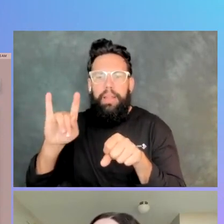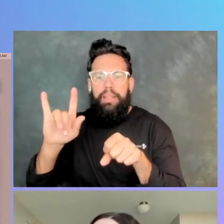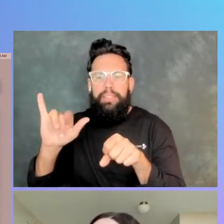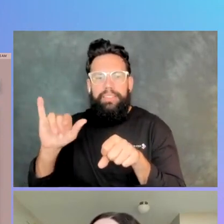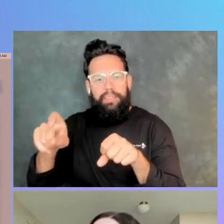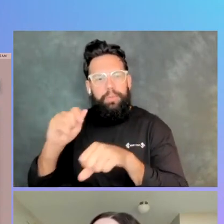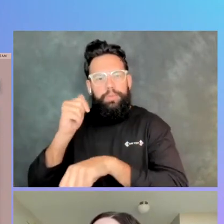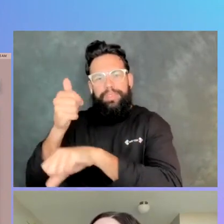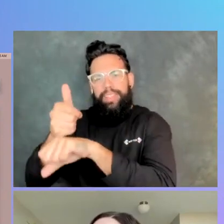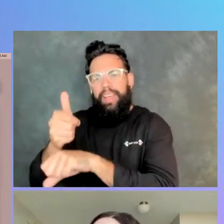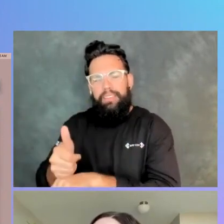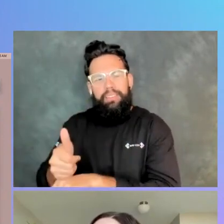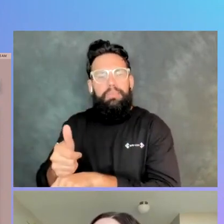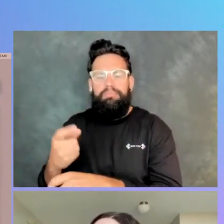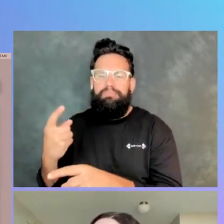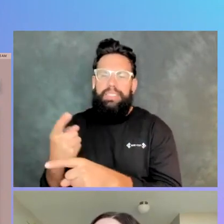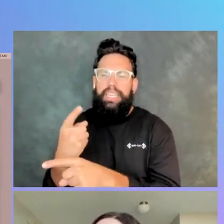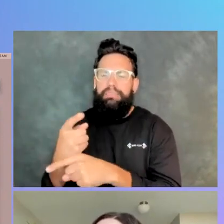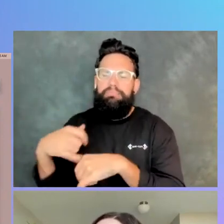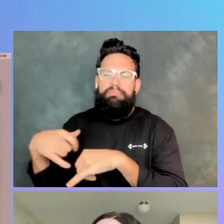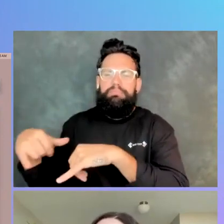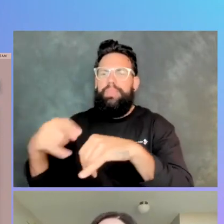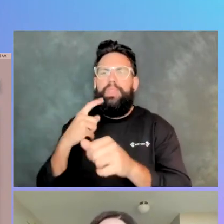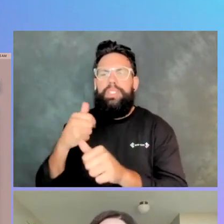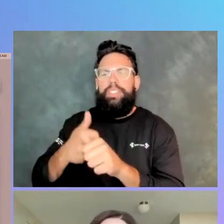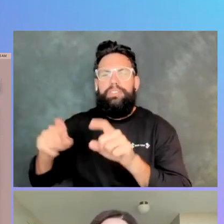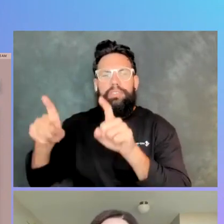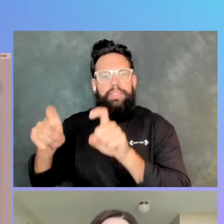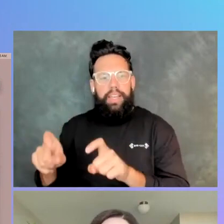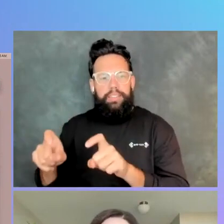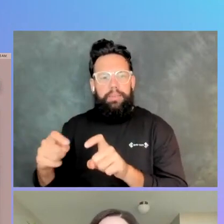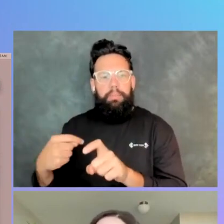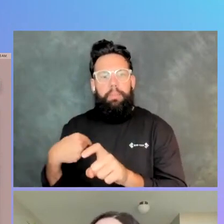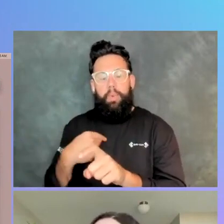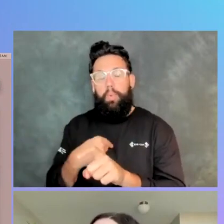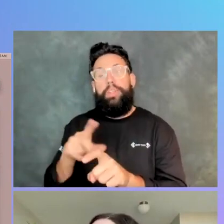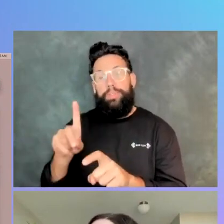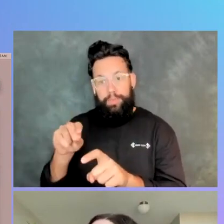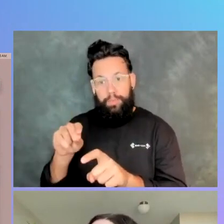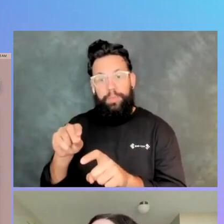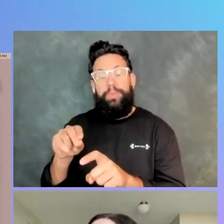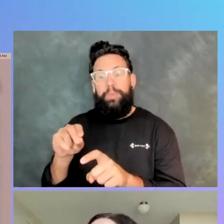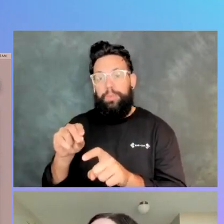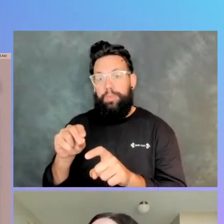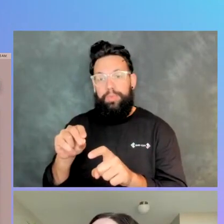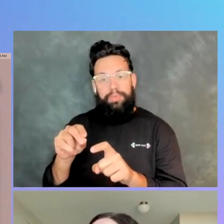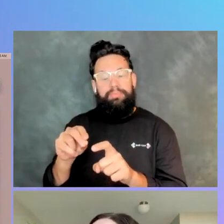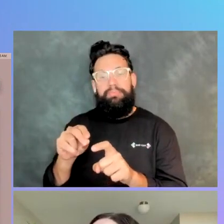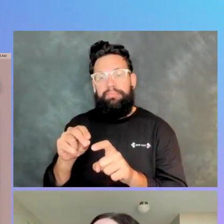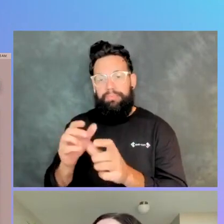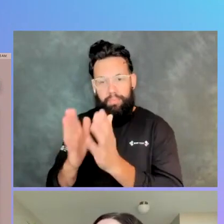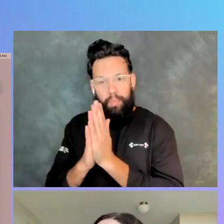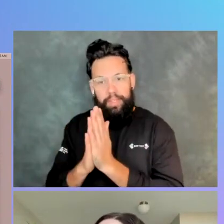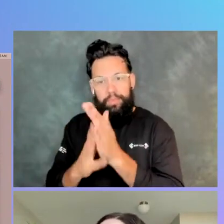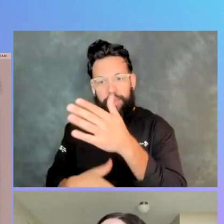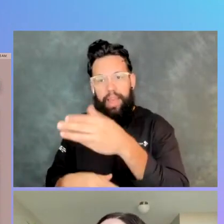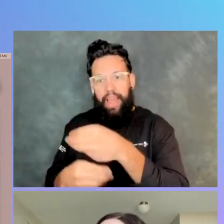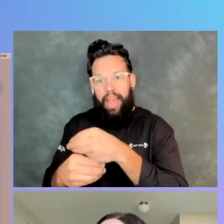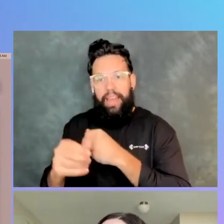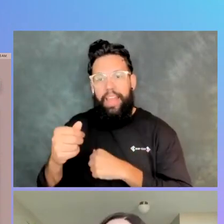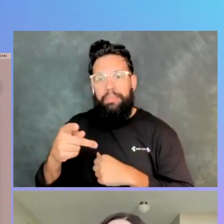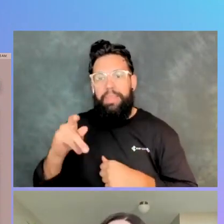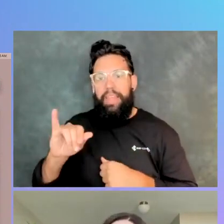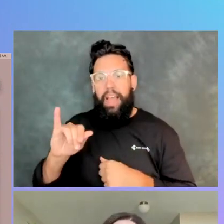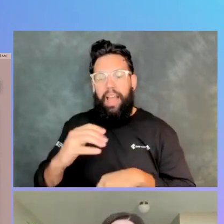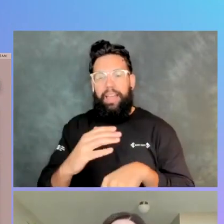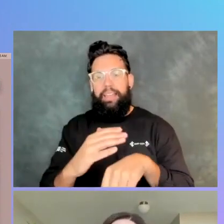any Appium test, but we do also ask you to provide your DevTools Mobile API key. And then once you have that, basically you can go through